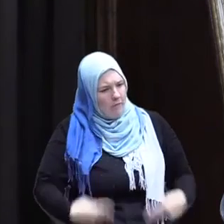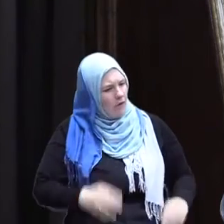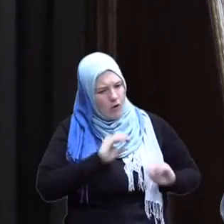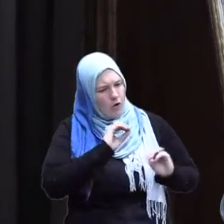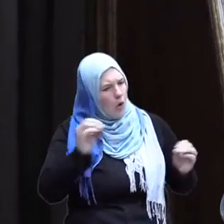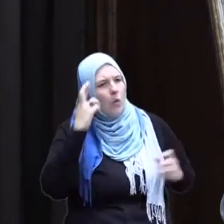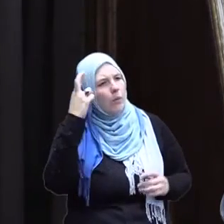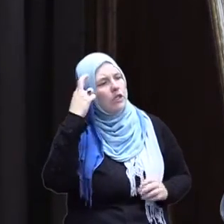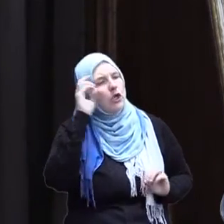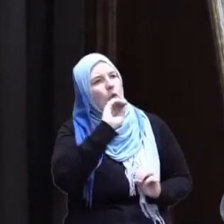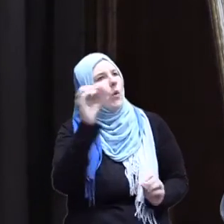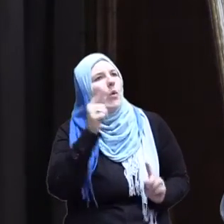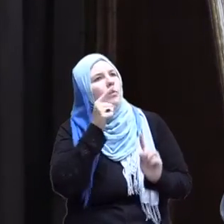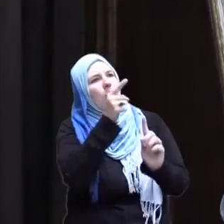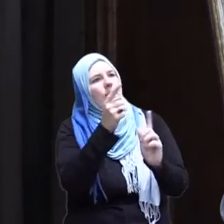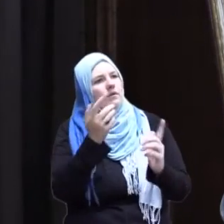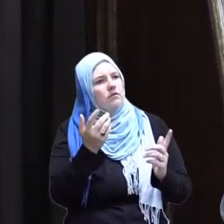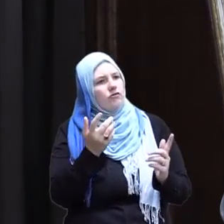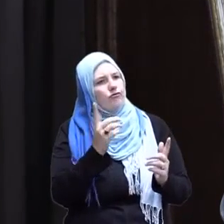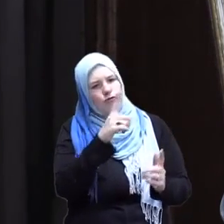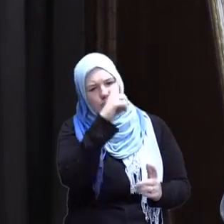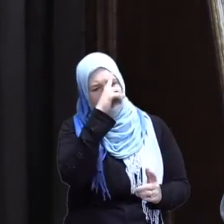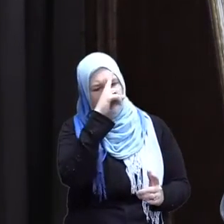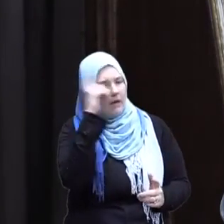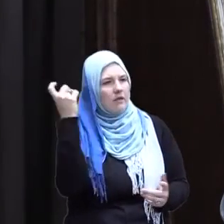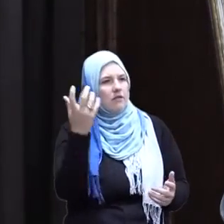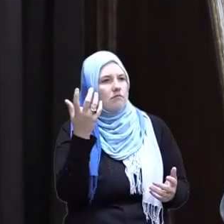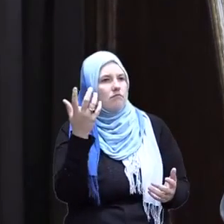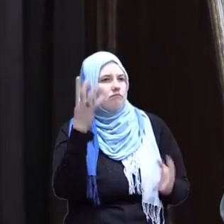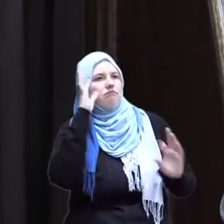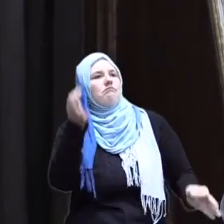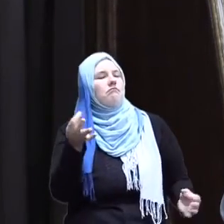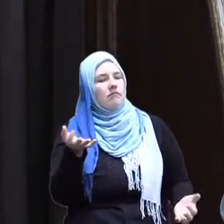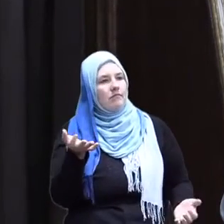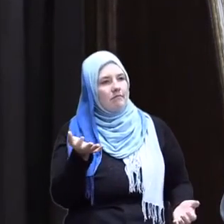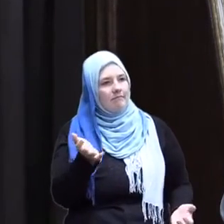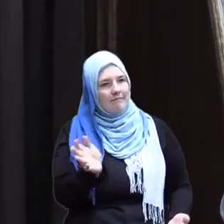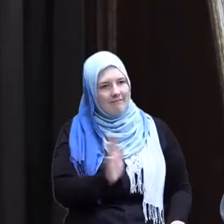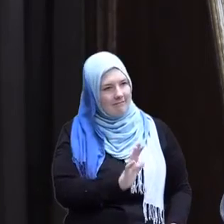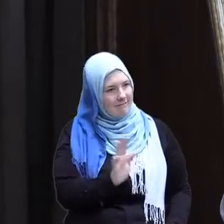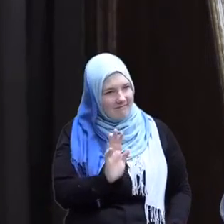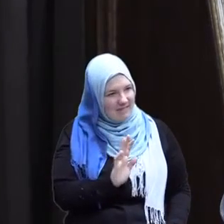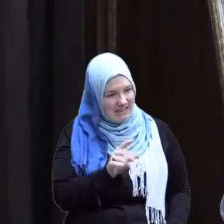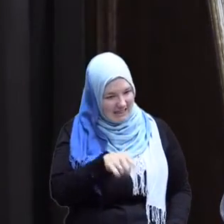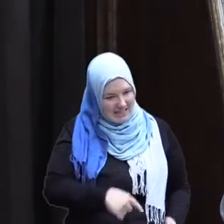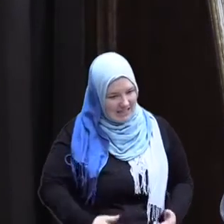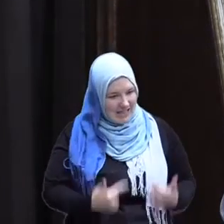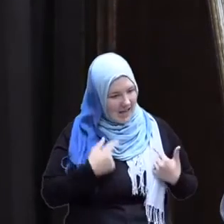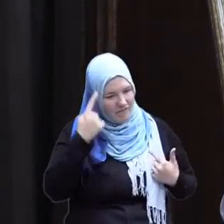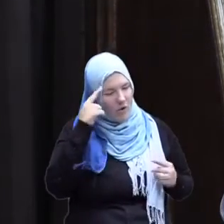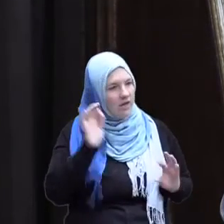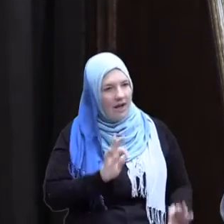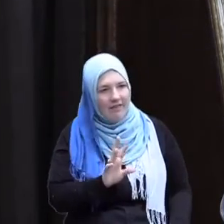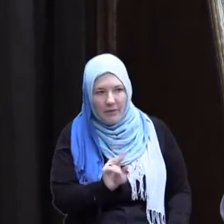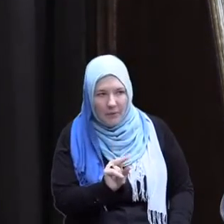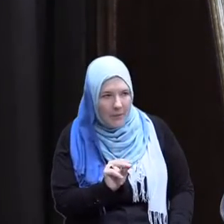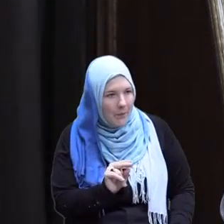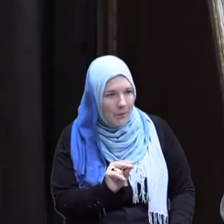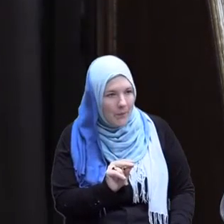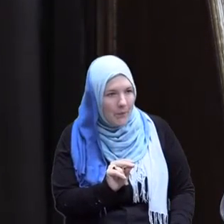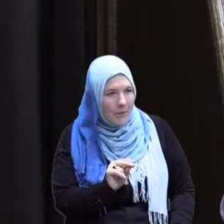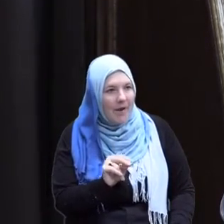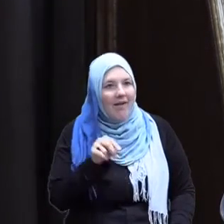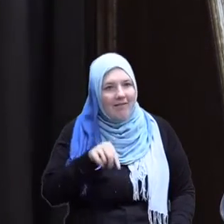no mission, just in vain? This is not a vain life. This is the